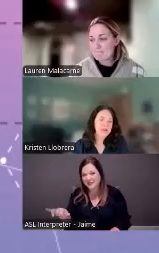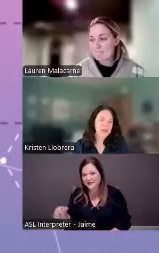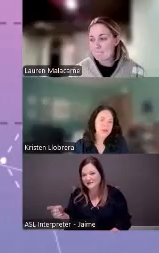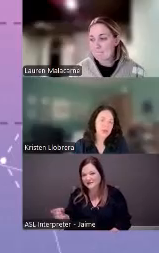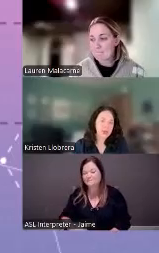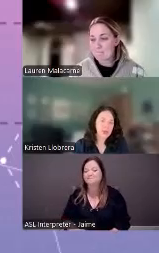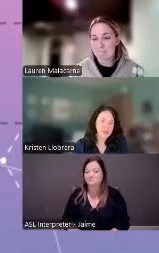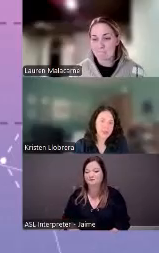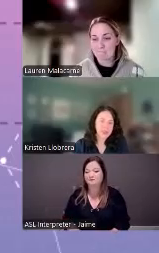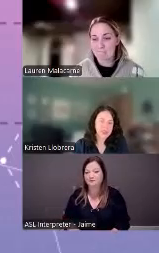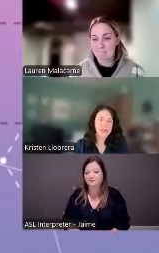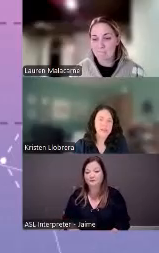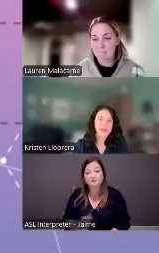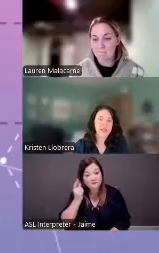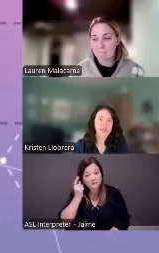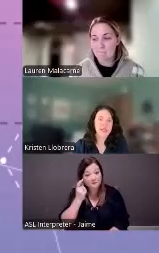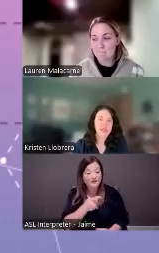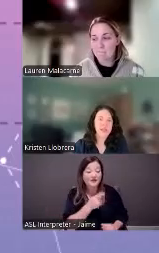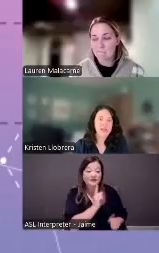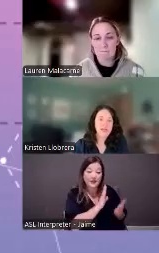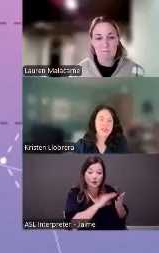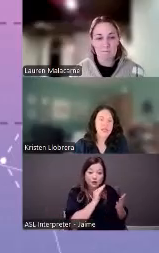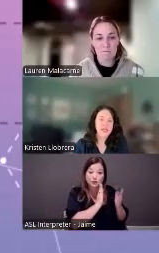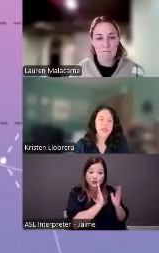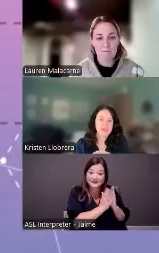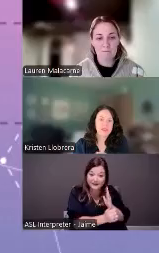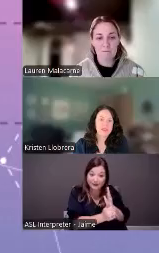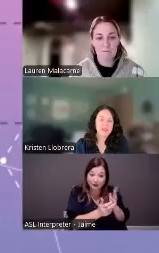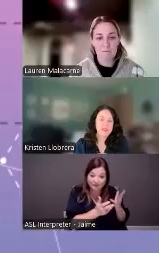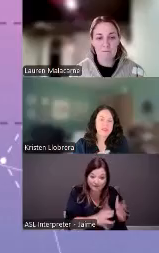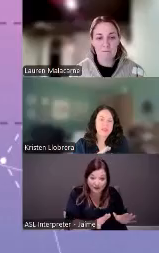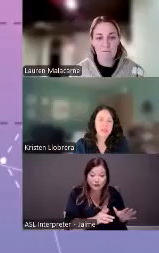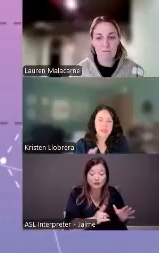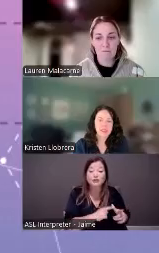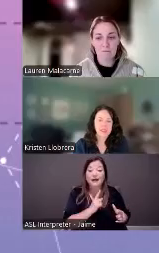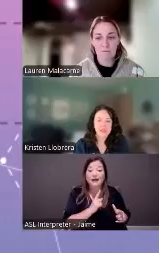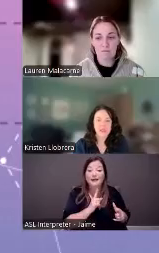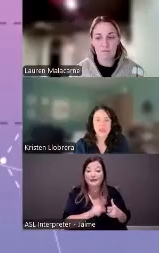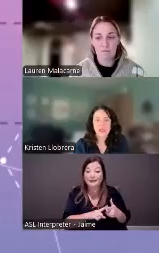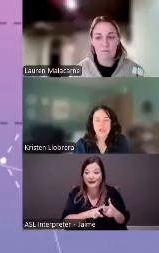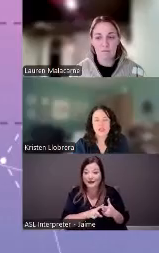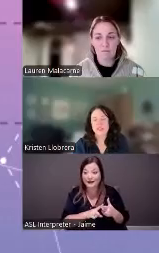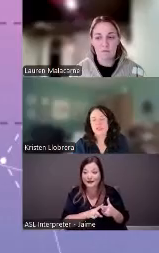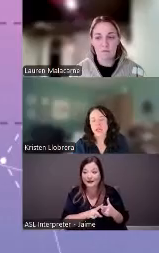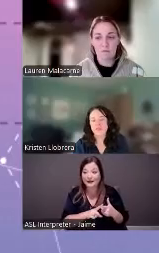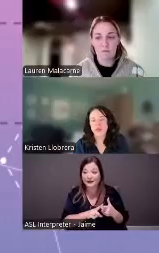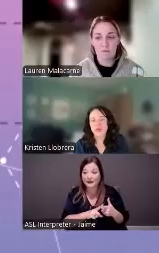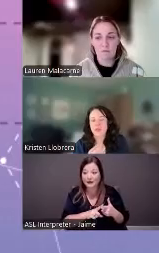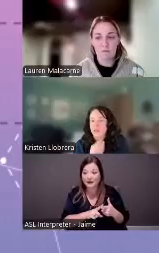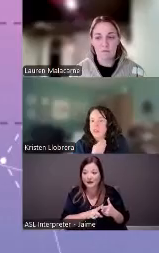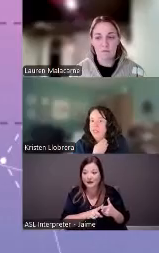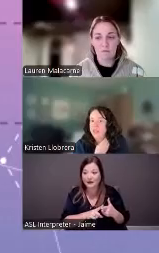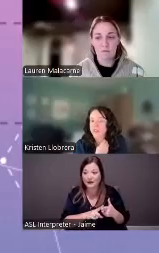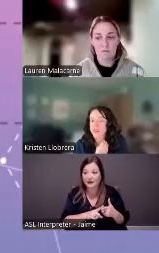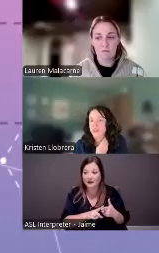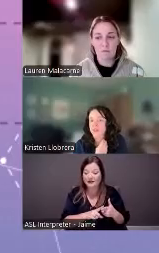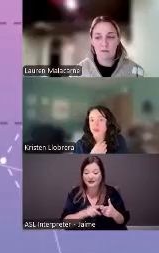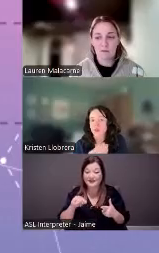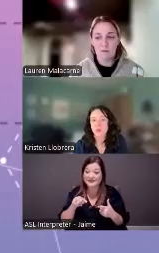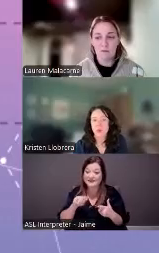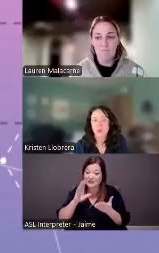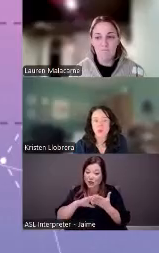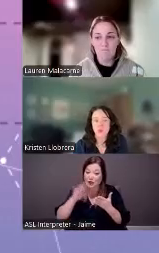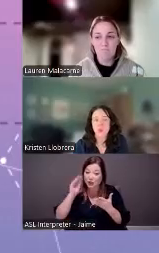comes after where they learn the skill, and then they can select. This is again very learner-centered.